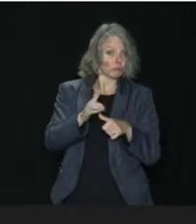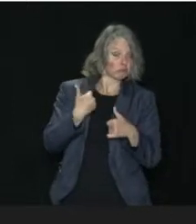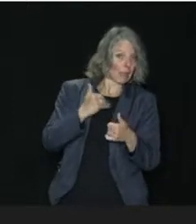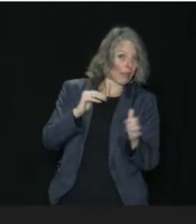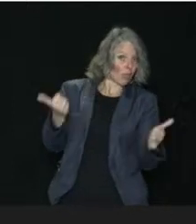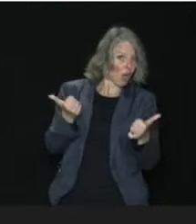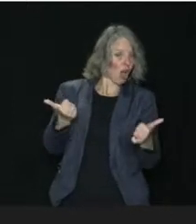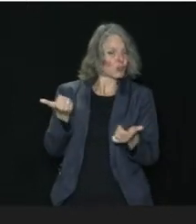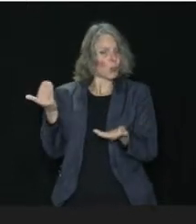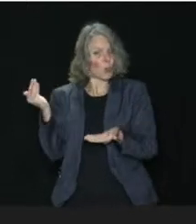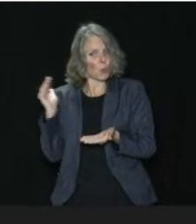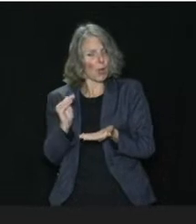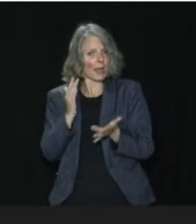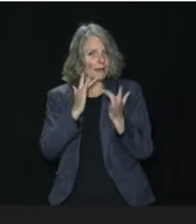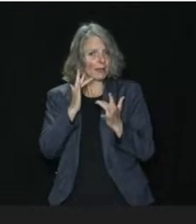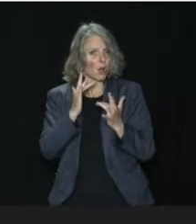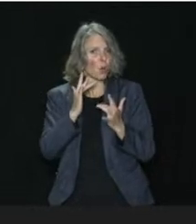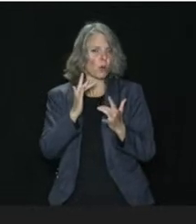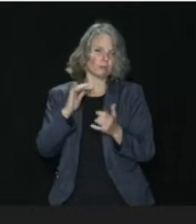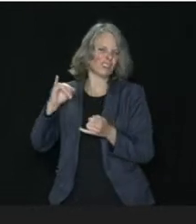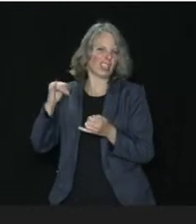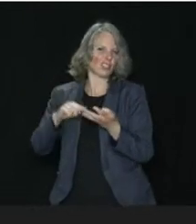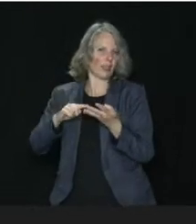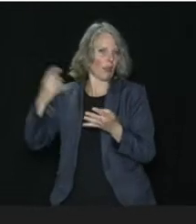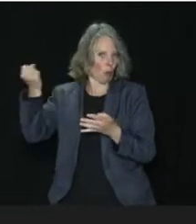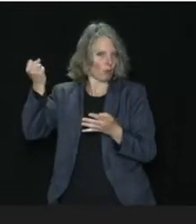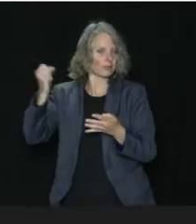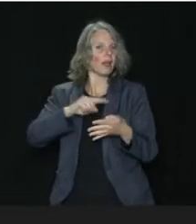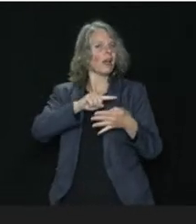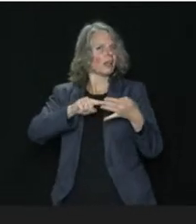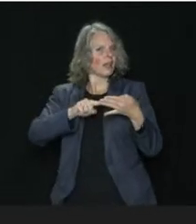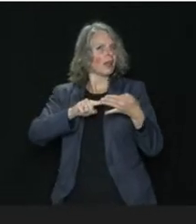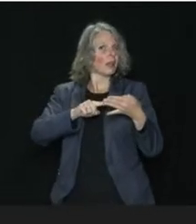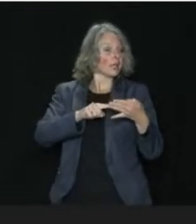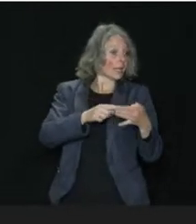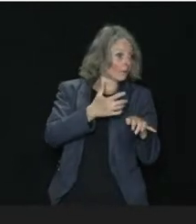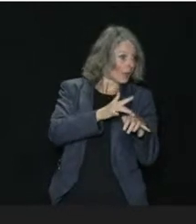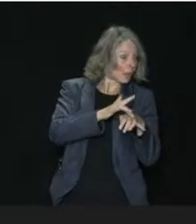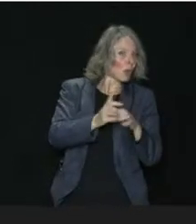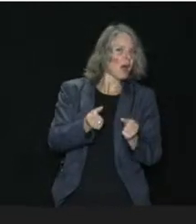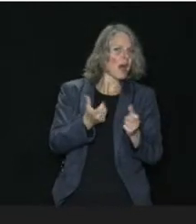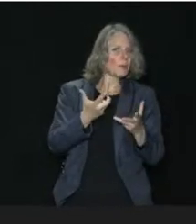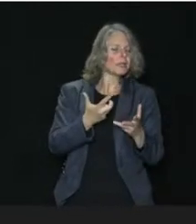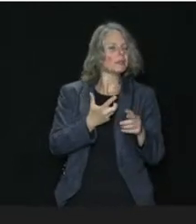the fourth Janssen is not yet available here. Clearly,